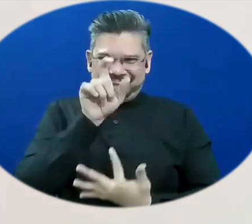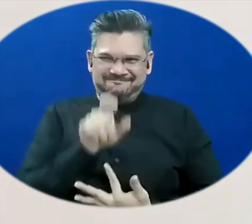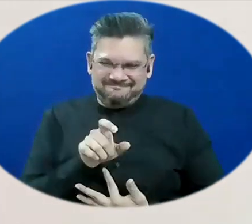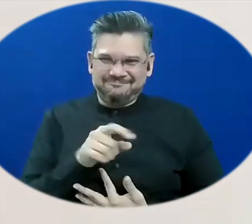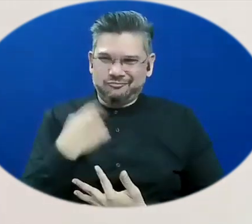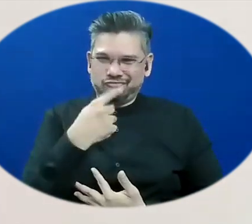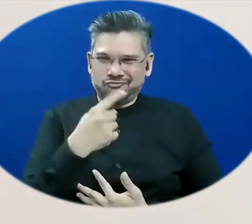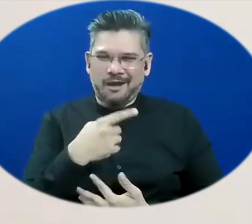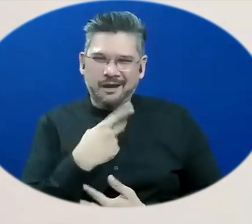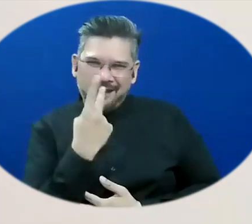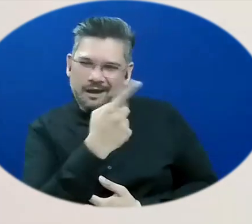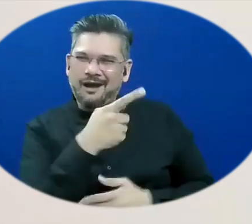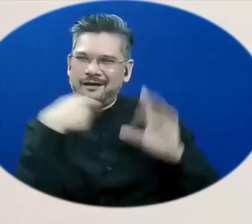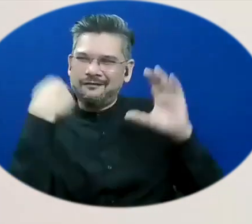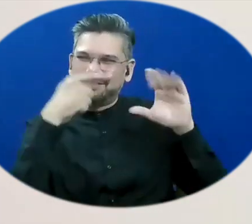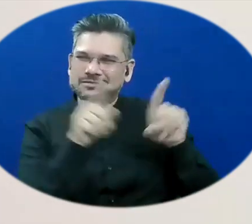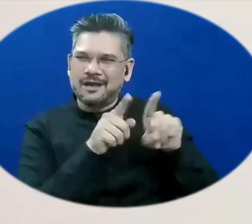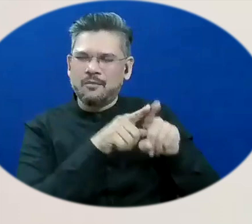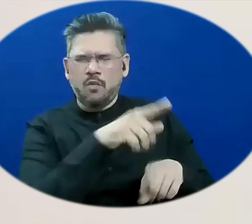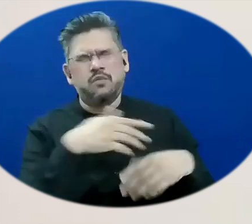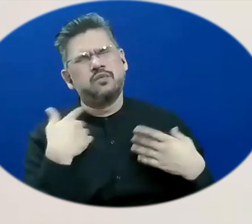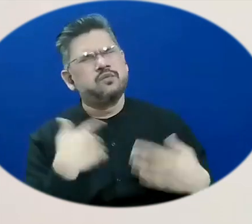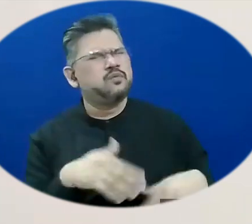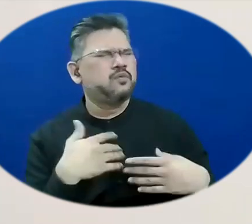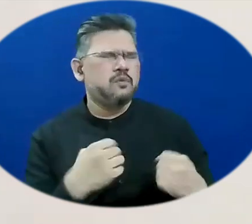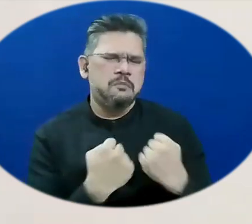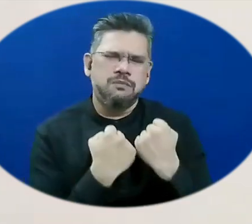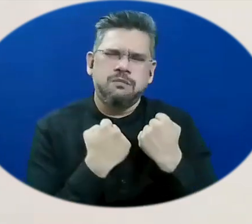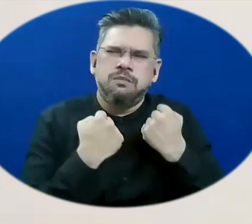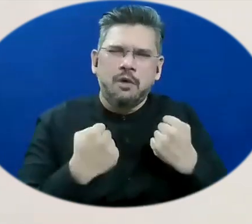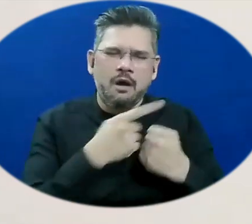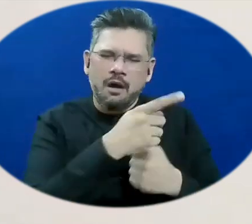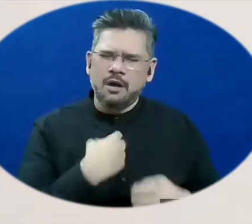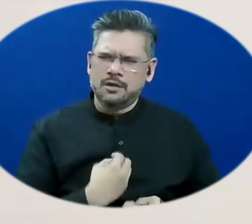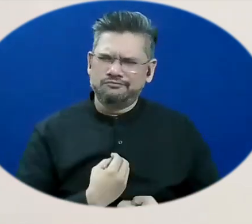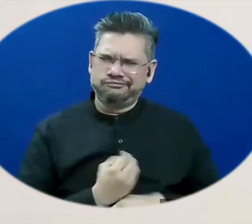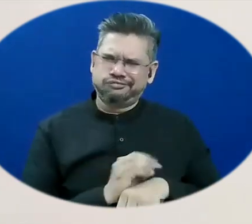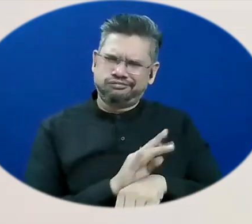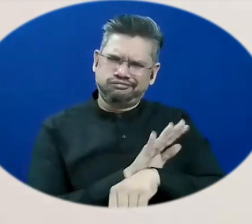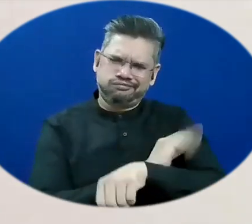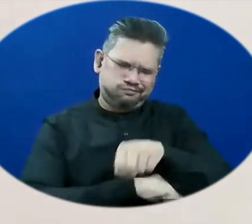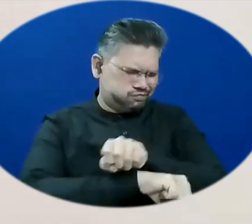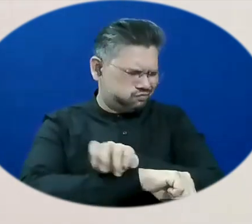that video. It's a very empowering video. It's very powerful.